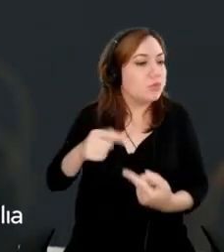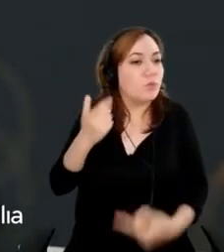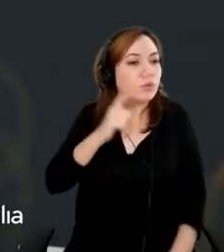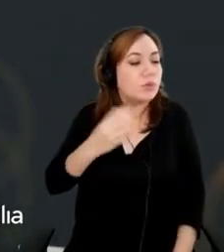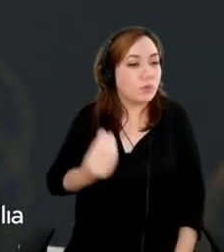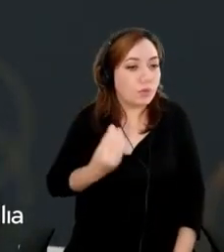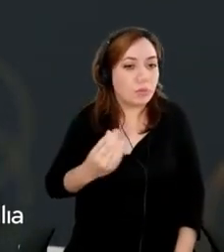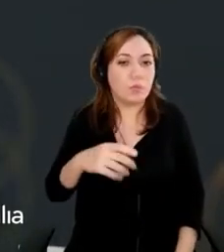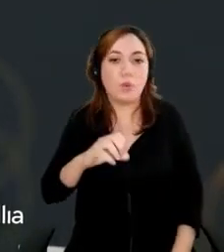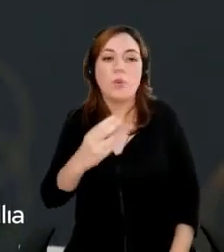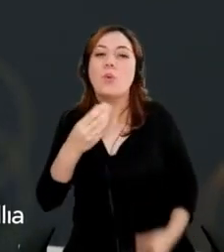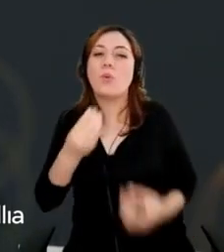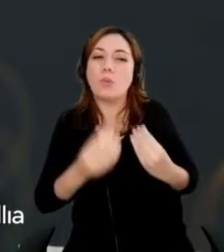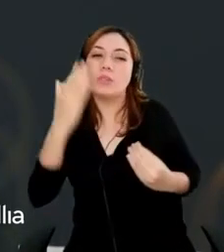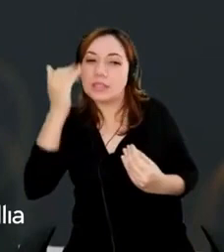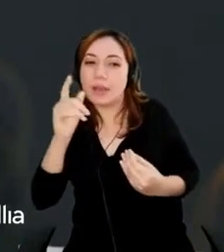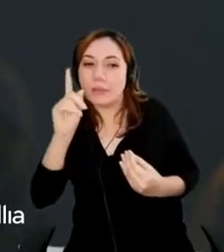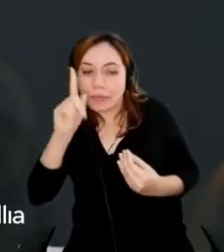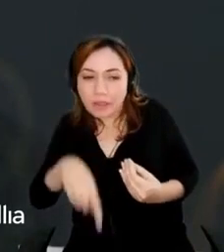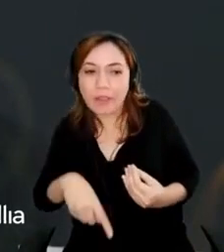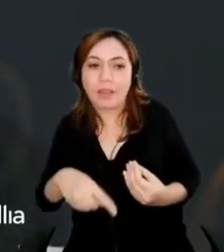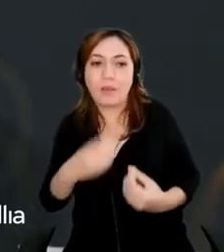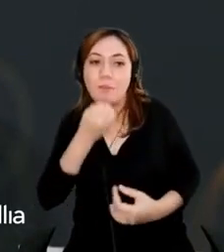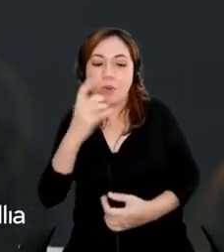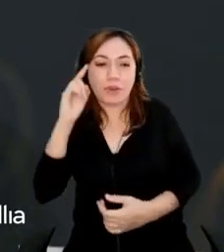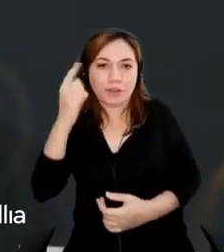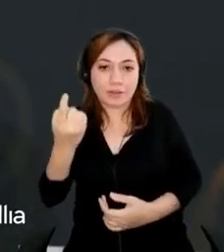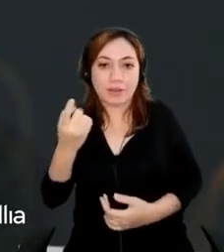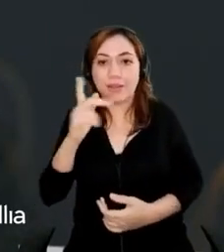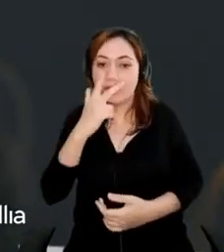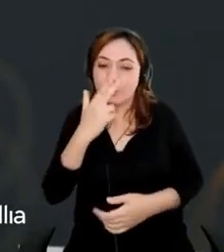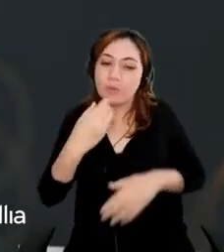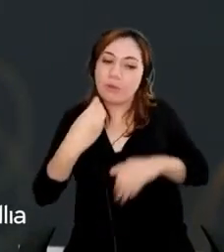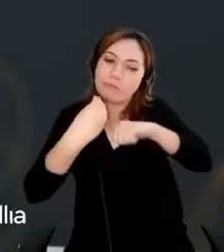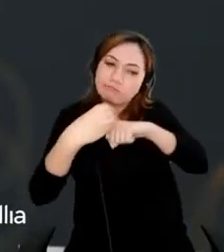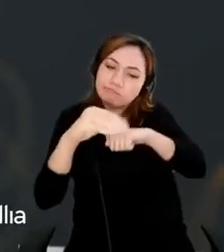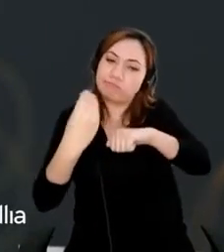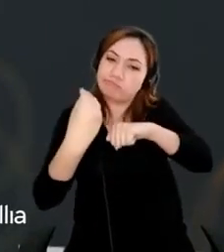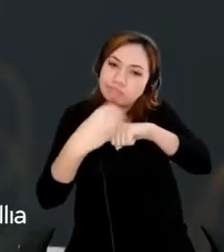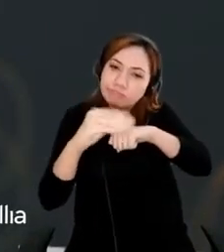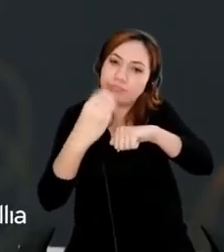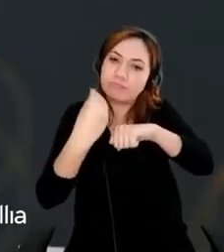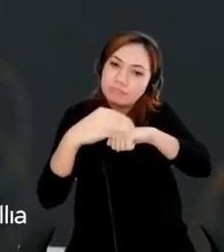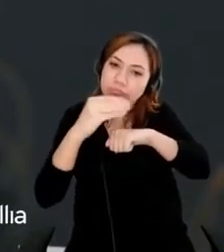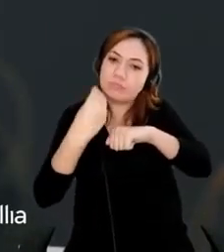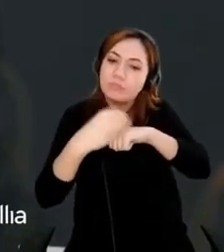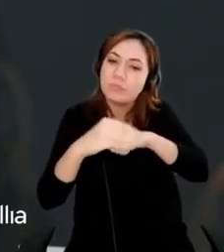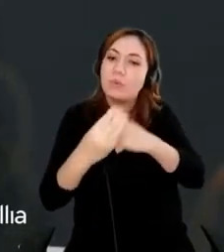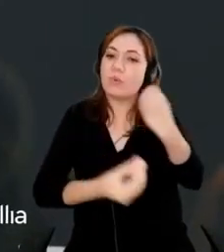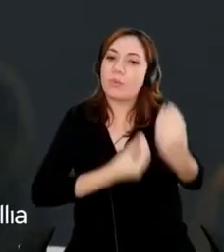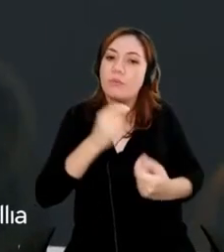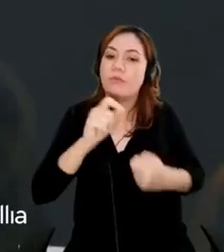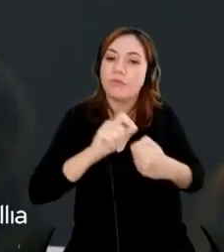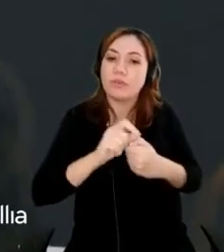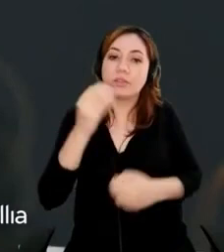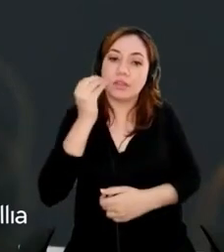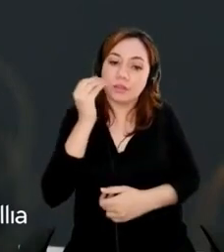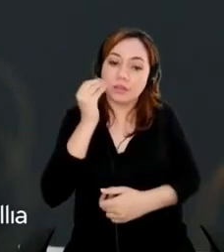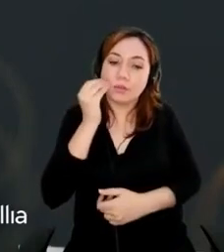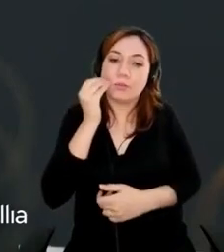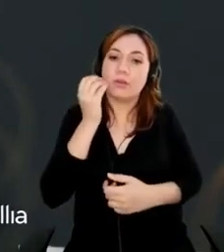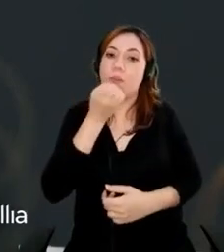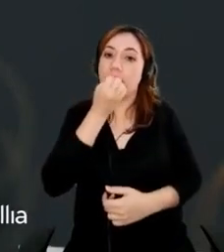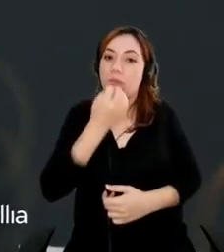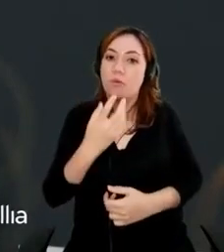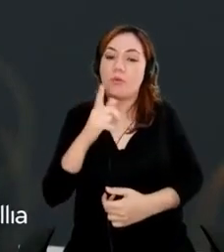other words, I'm coaching the employee on how to do a fast experiment that will validate their idea or show that it's not a